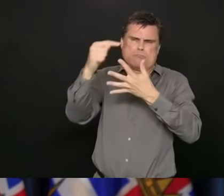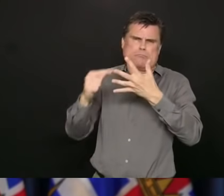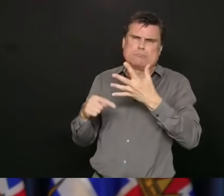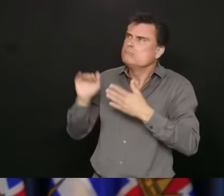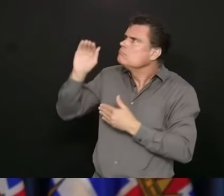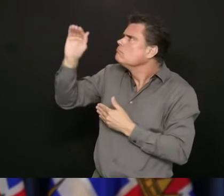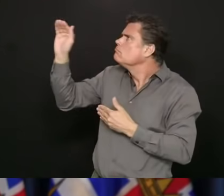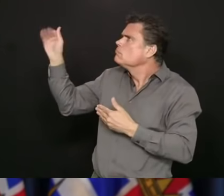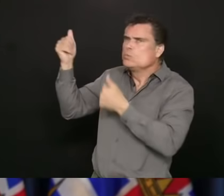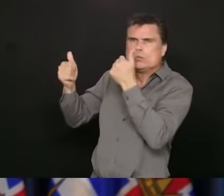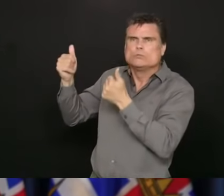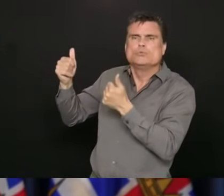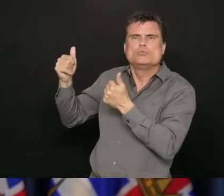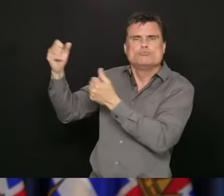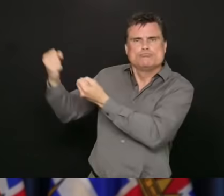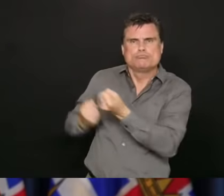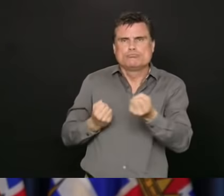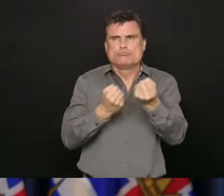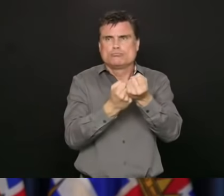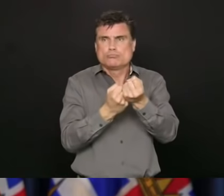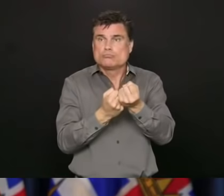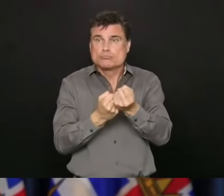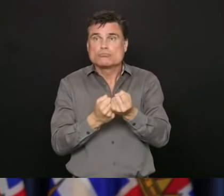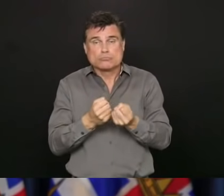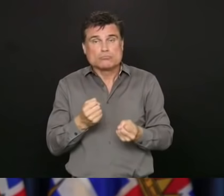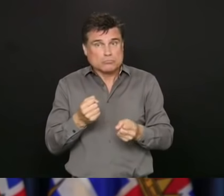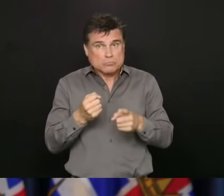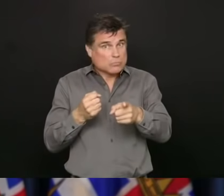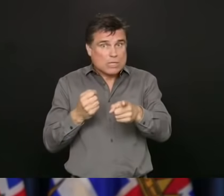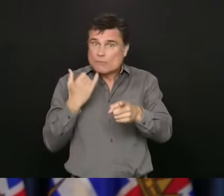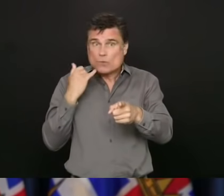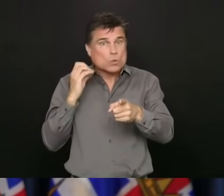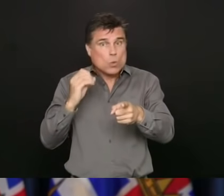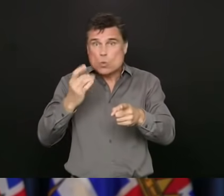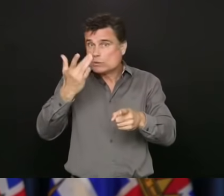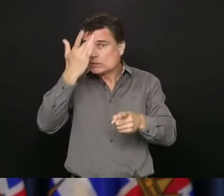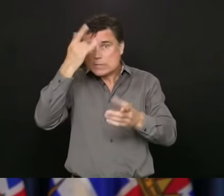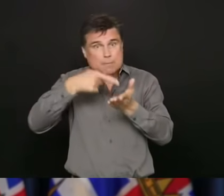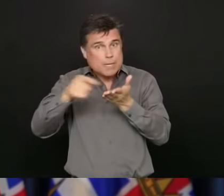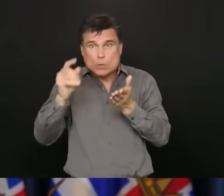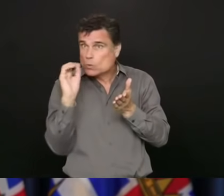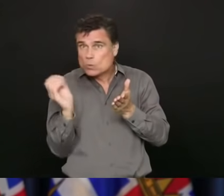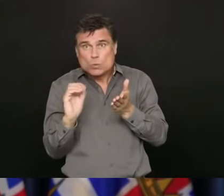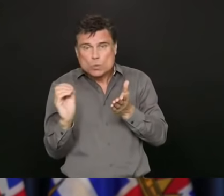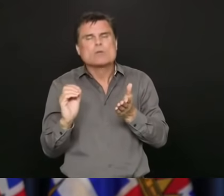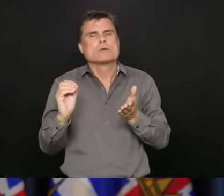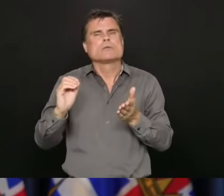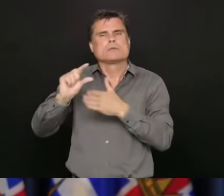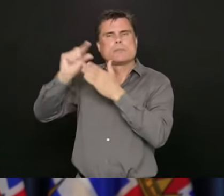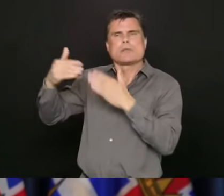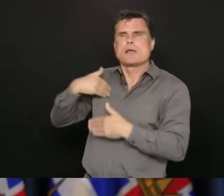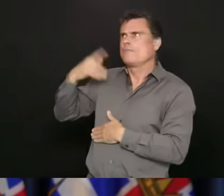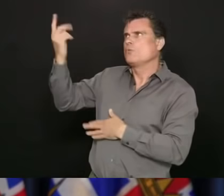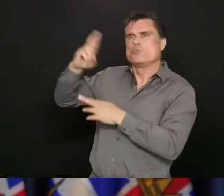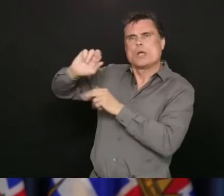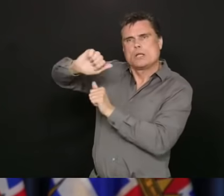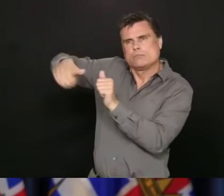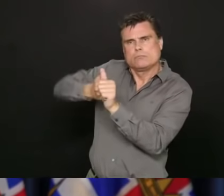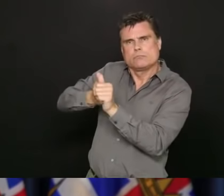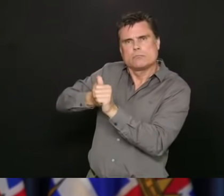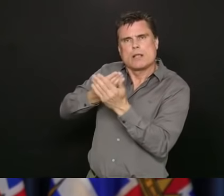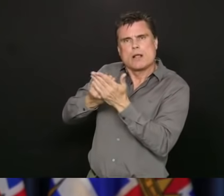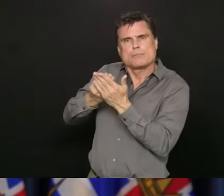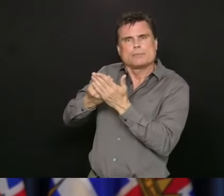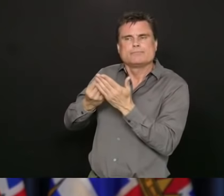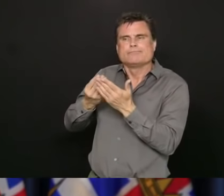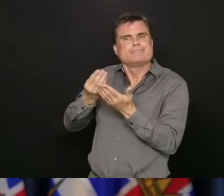those choices for their health and their colleagues' health and for the broader economy without having an economic penalty. And that's going to take